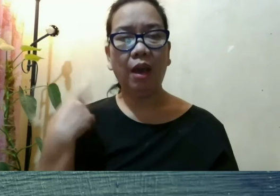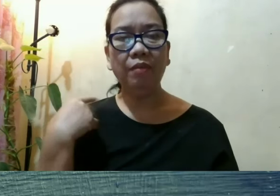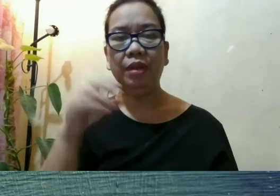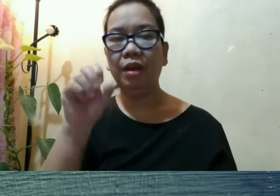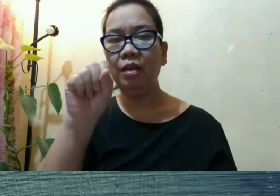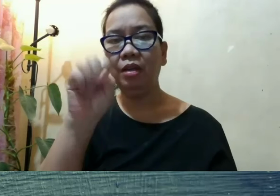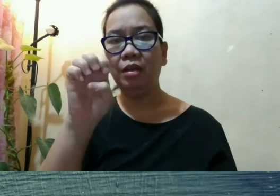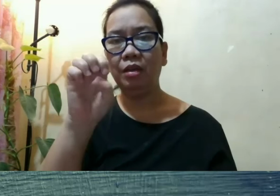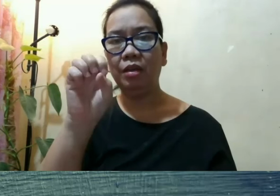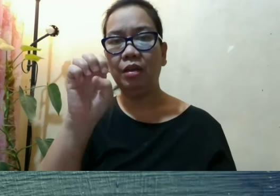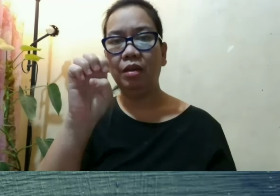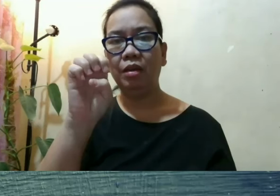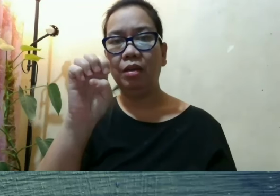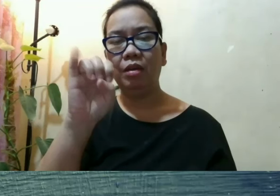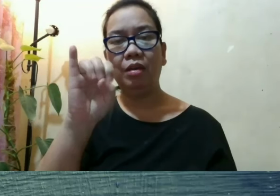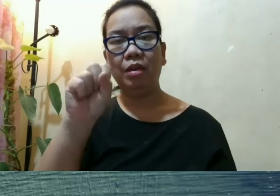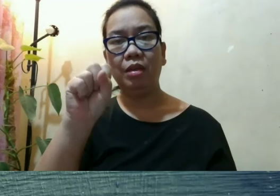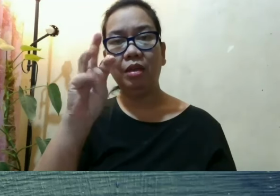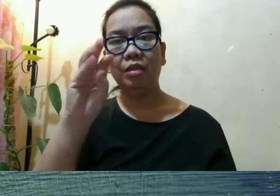They have the